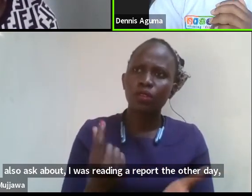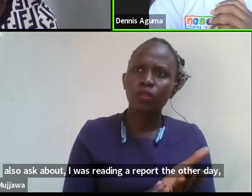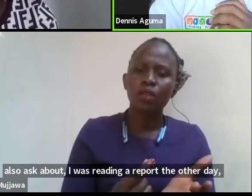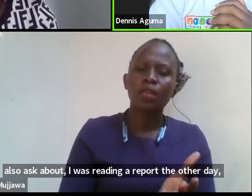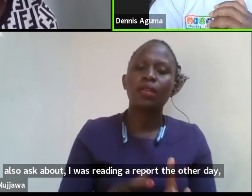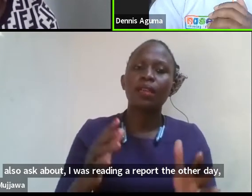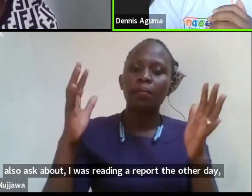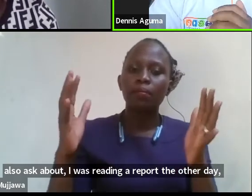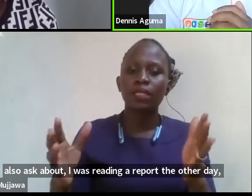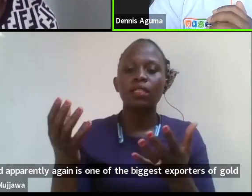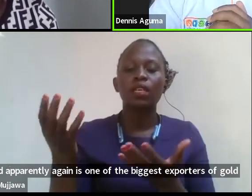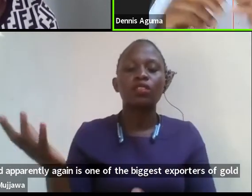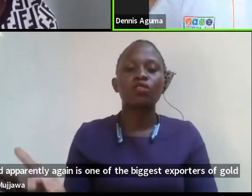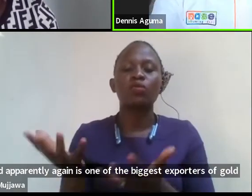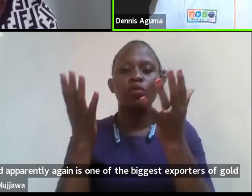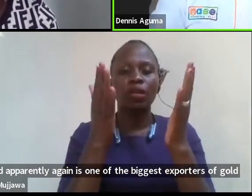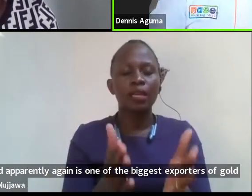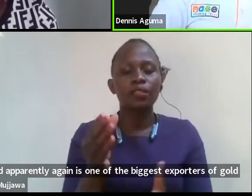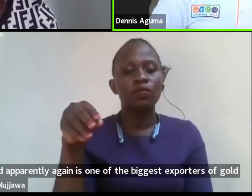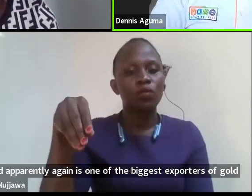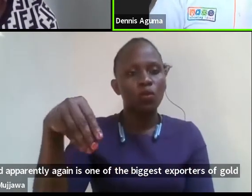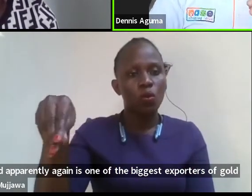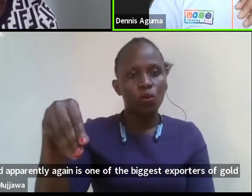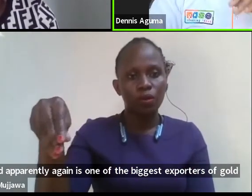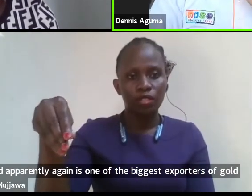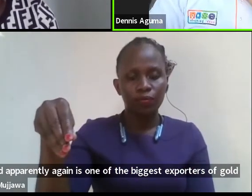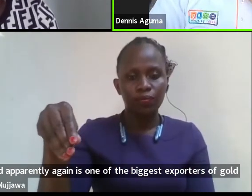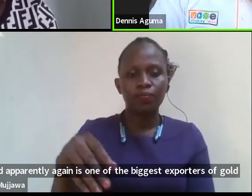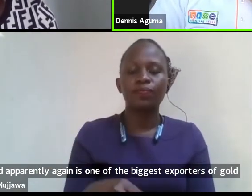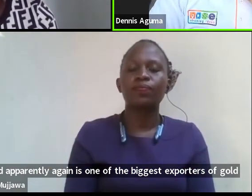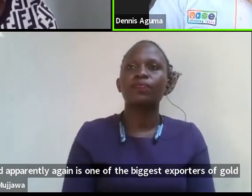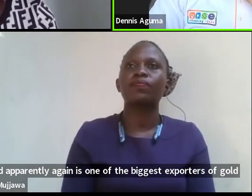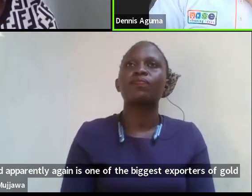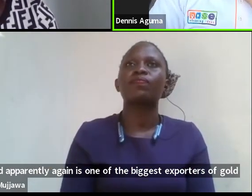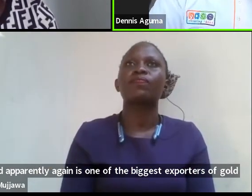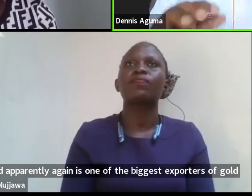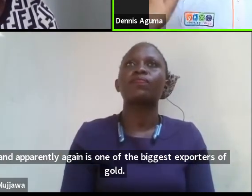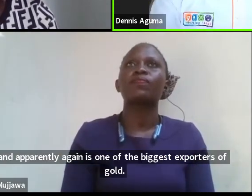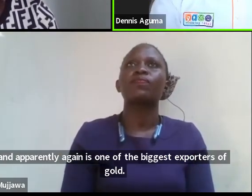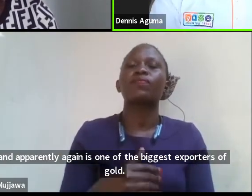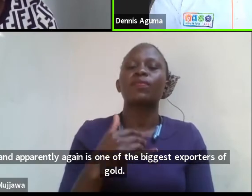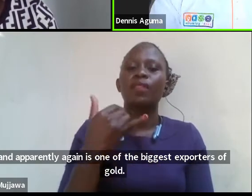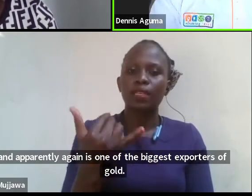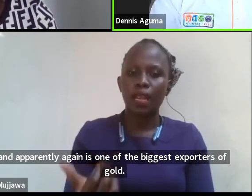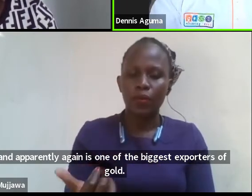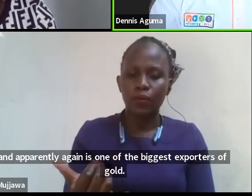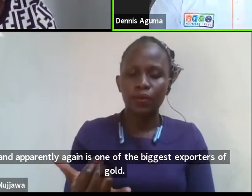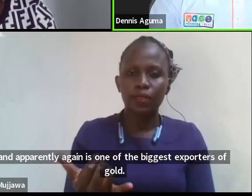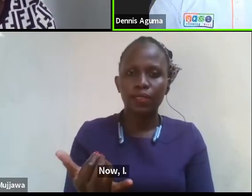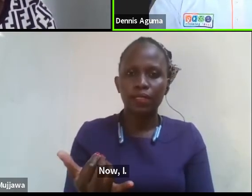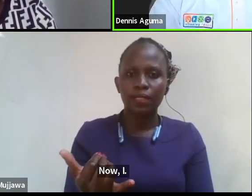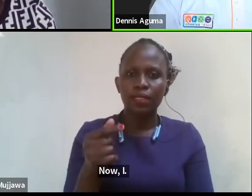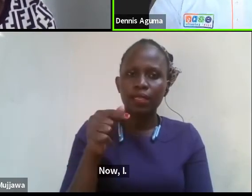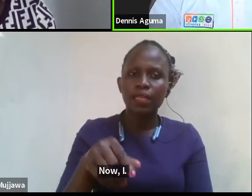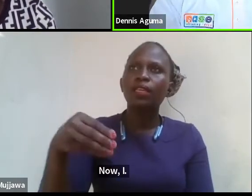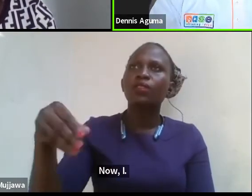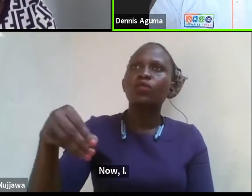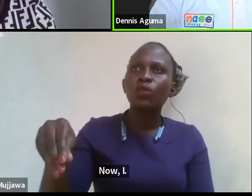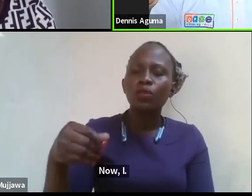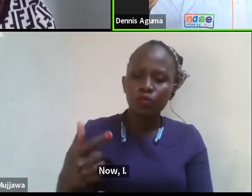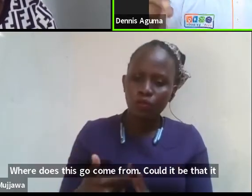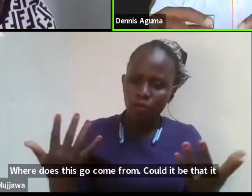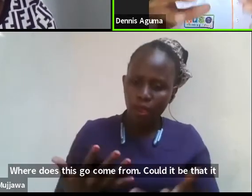exporters of gold. Now, I where does this gold come from? Could it be that